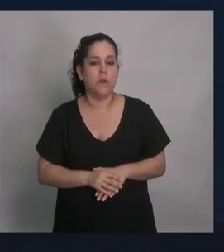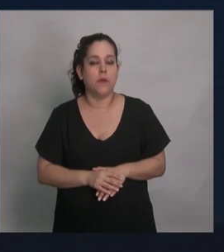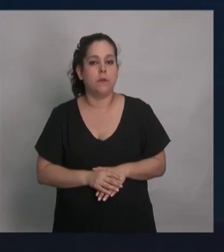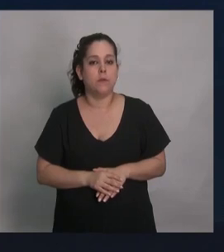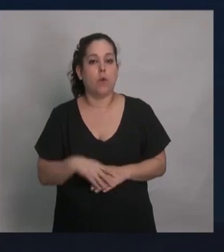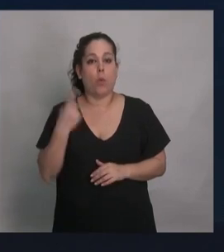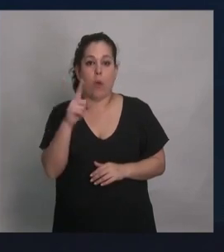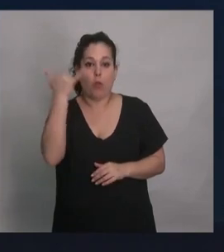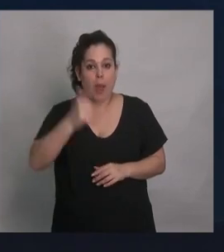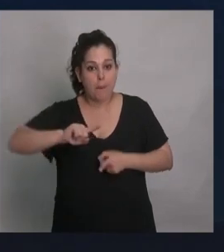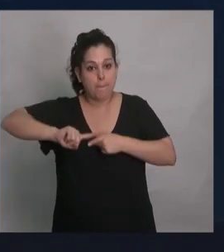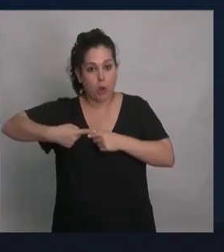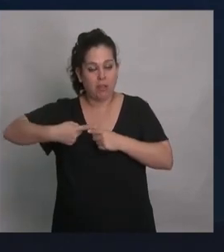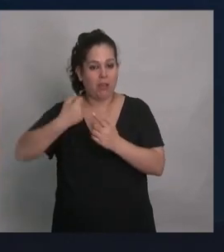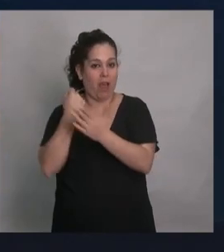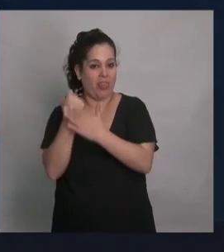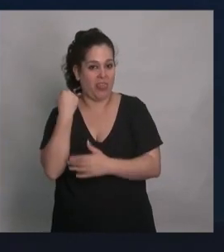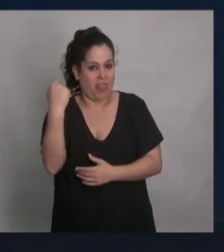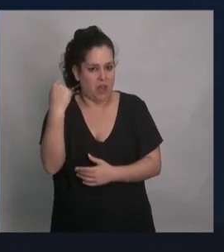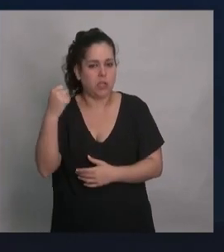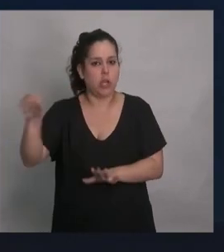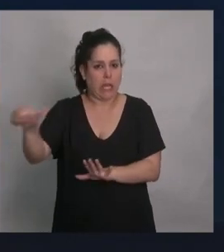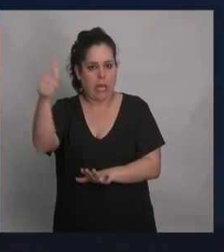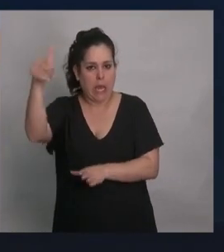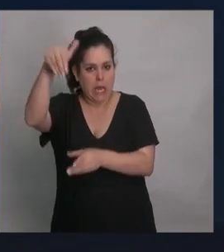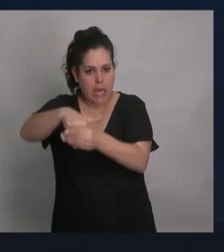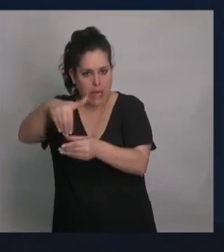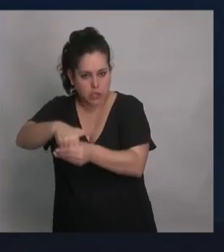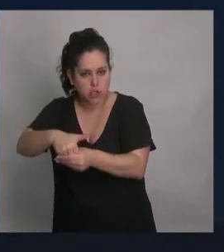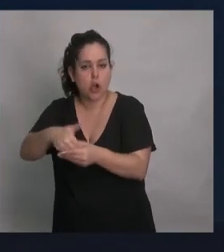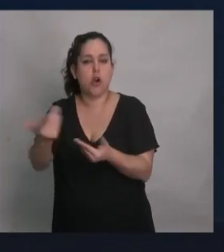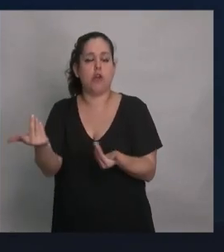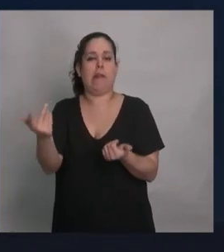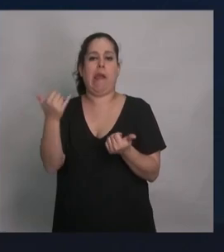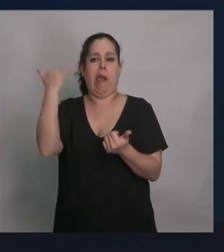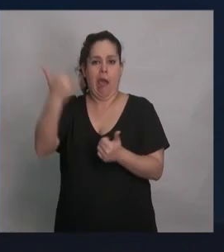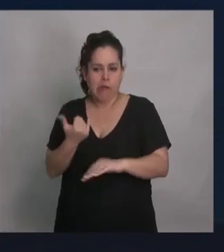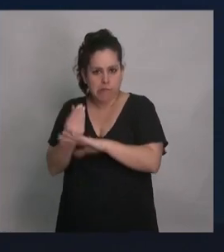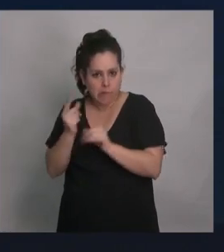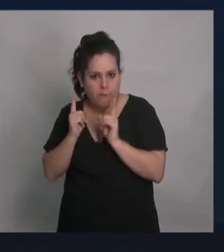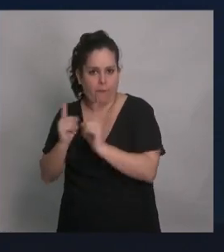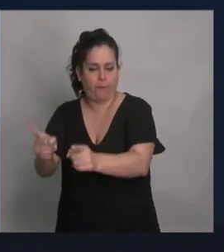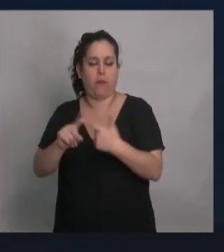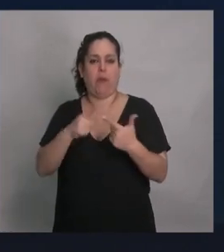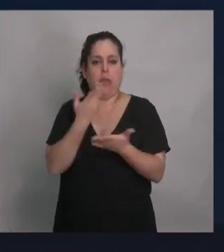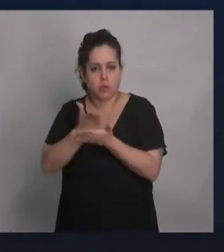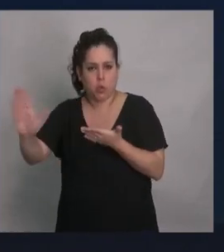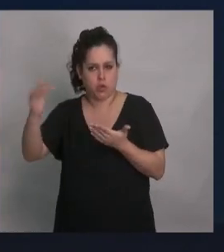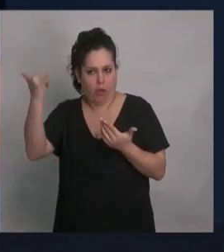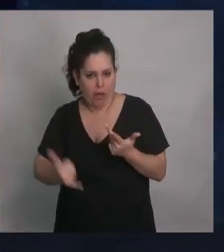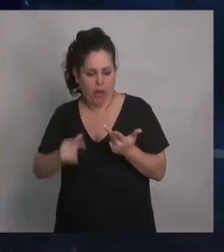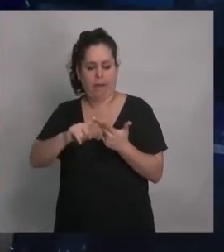right politics, which is winning elections with its legitimacy of social exclusion, the fear of security,